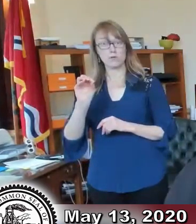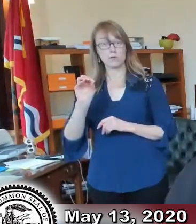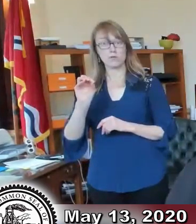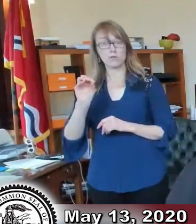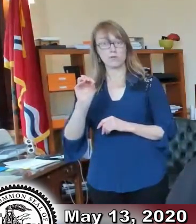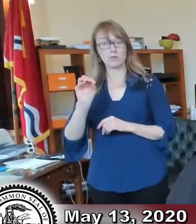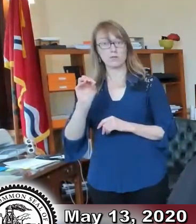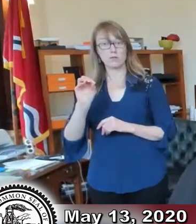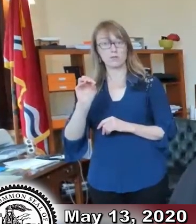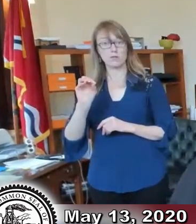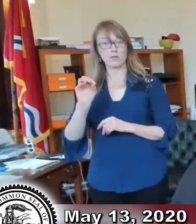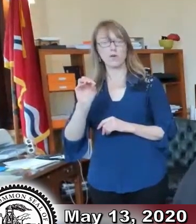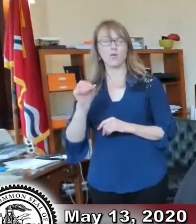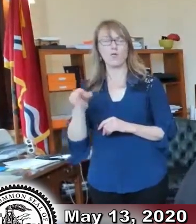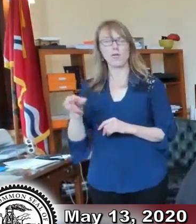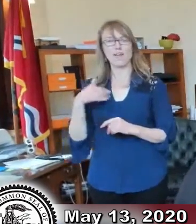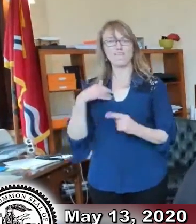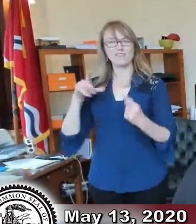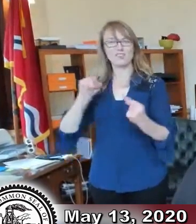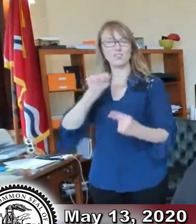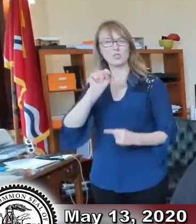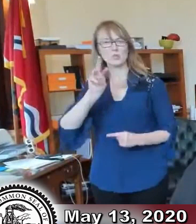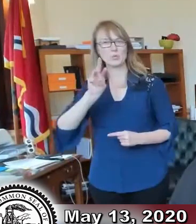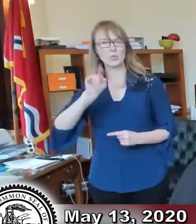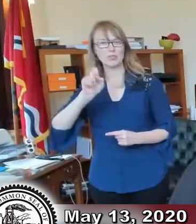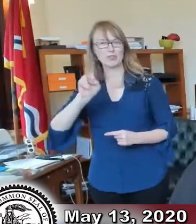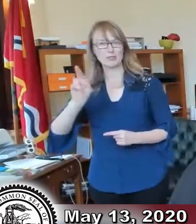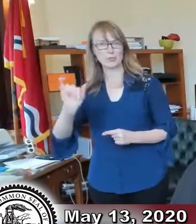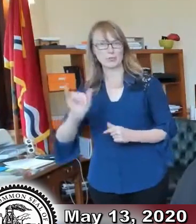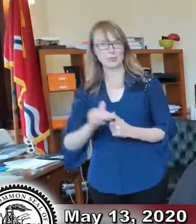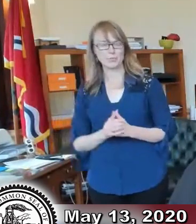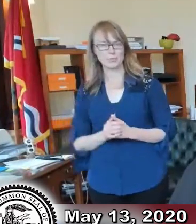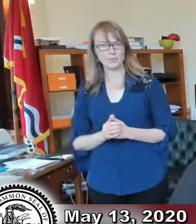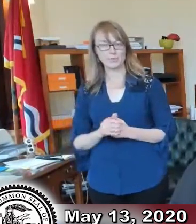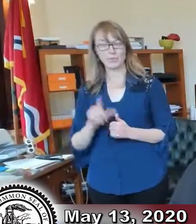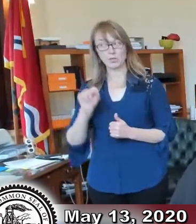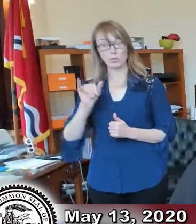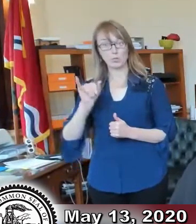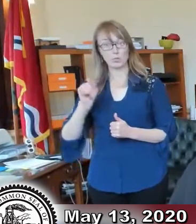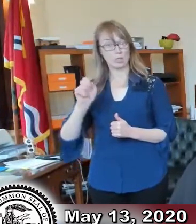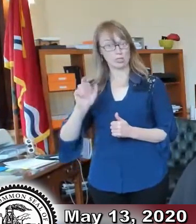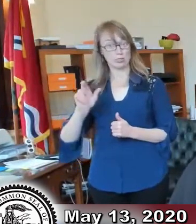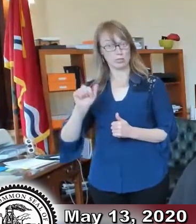By the way, they also have a Twitter account. Their Twitter account is